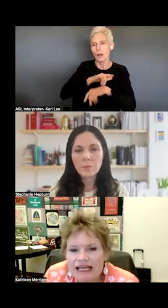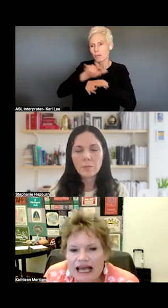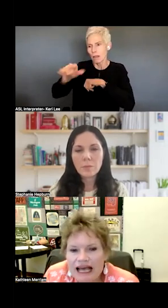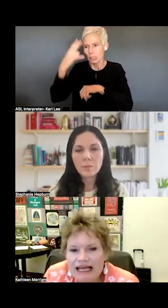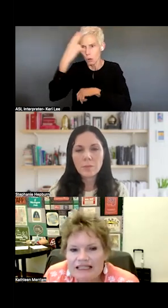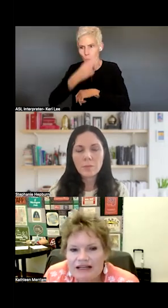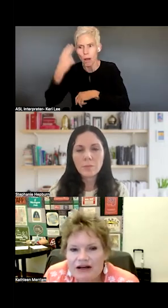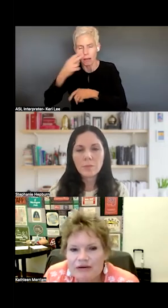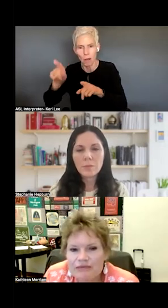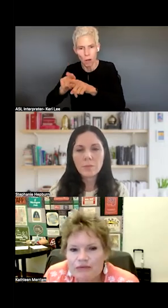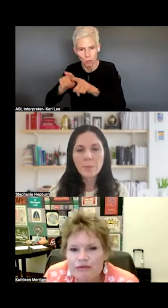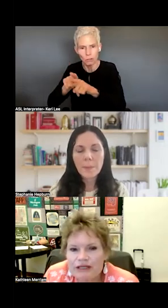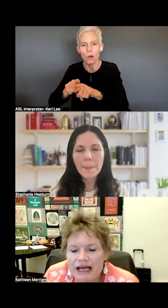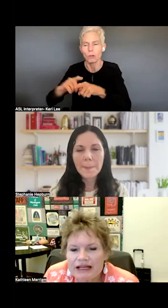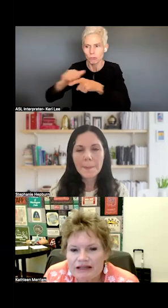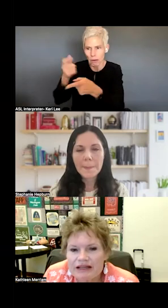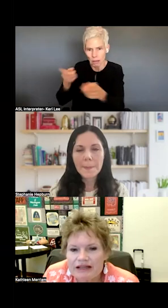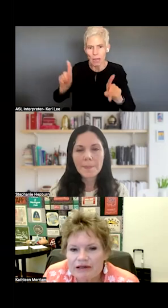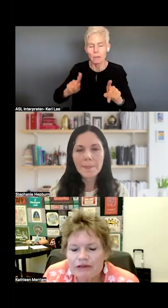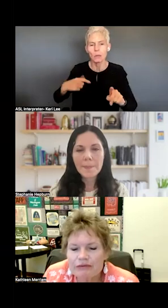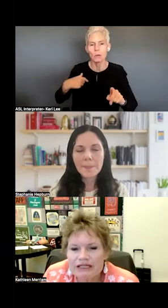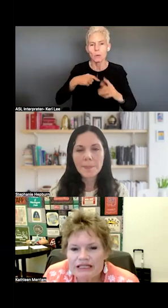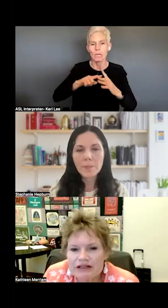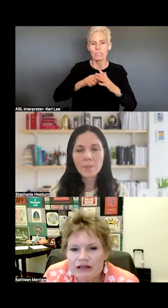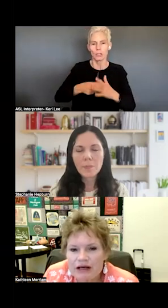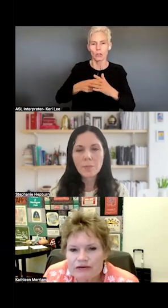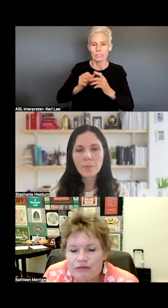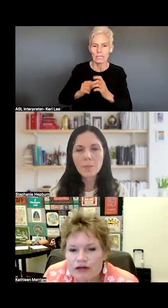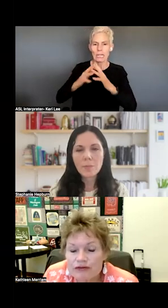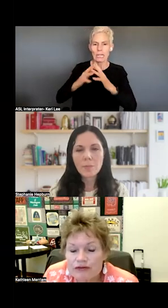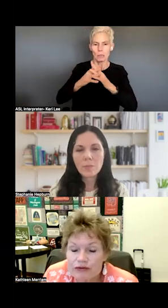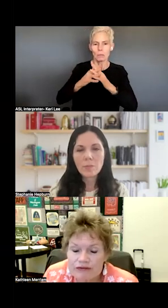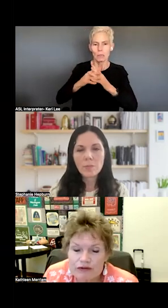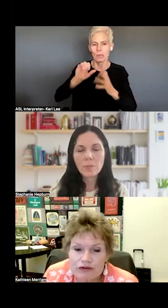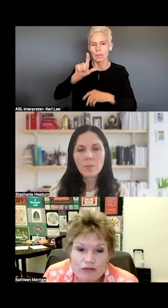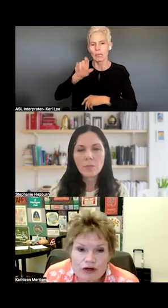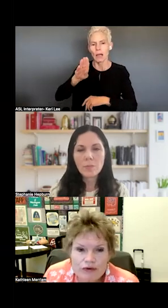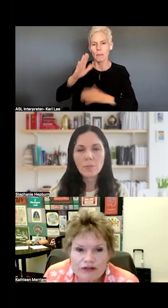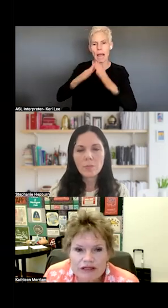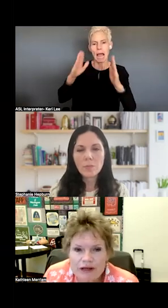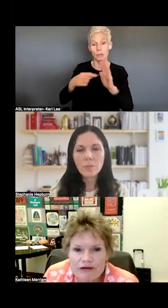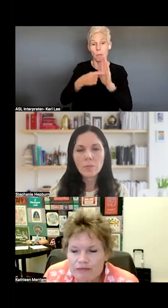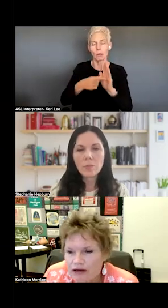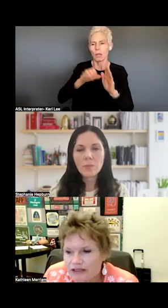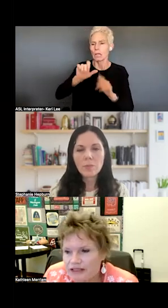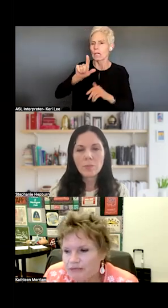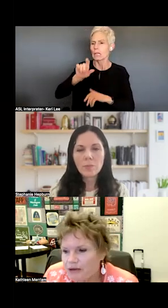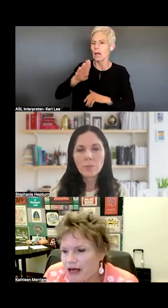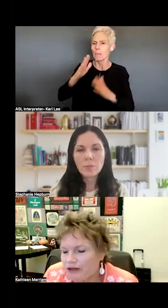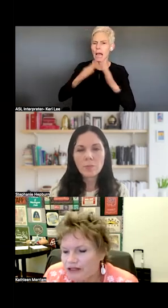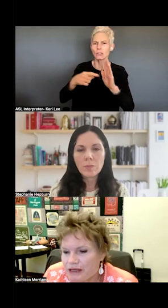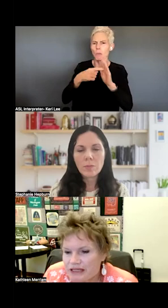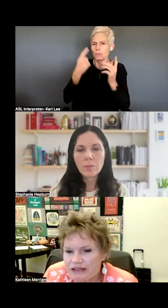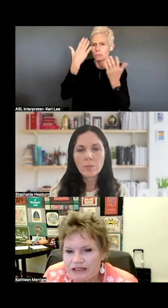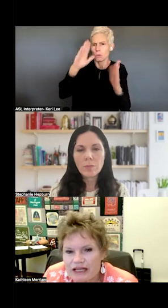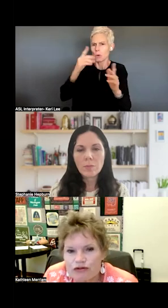well. And we began implementing the clubhouse model. So if you don't know what the clubhouse model is about,